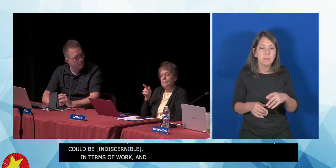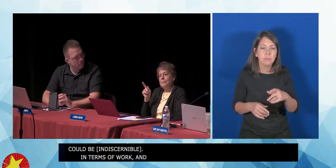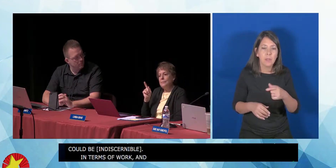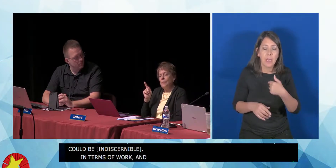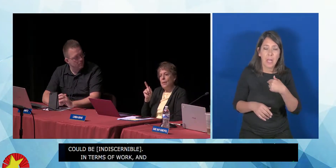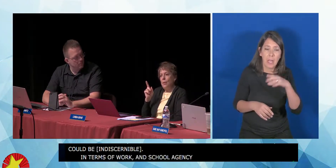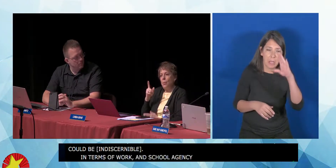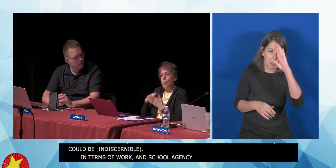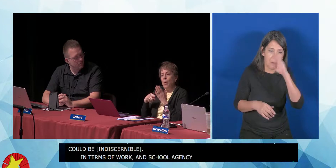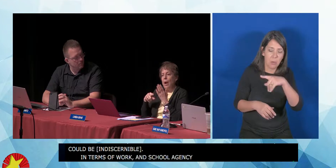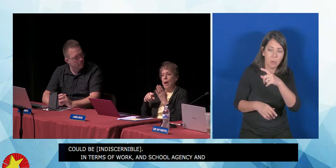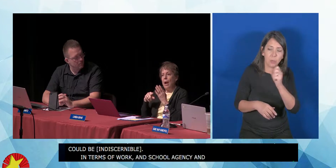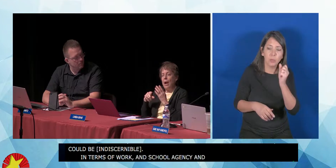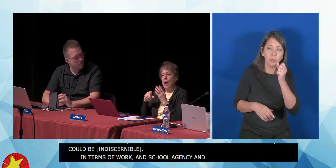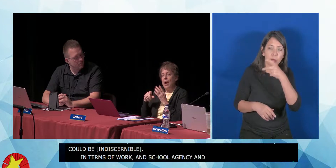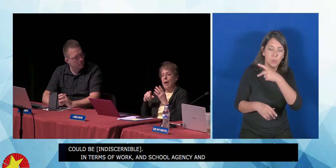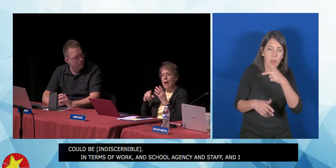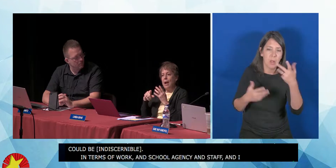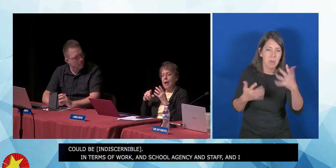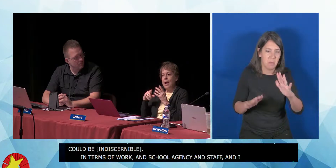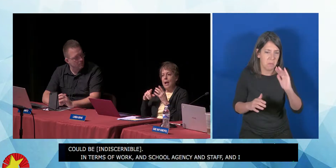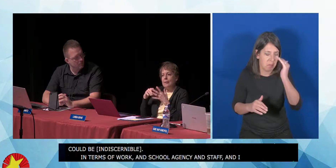aware.